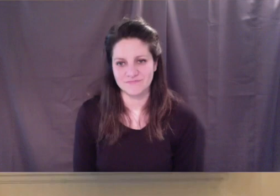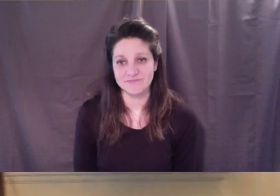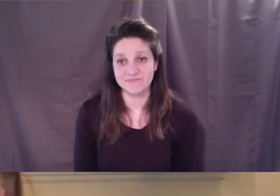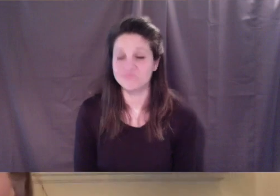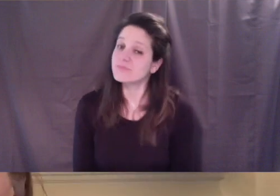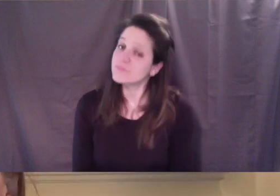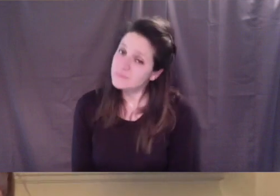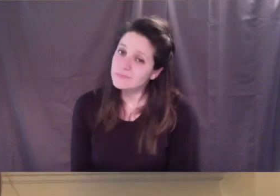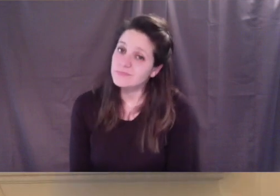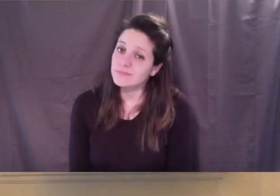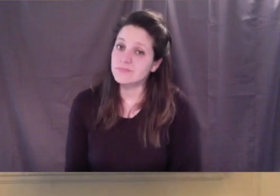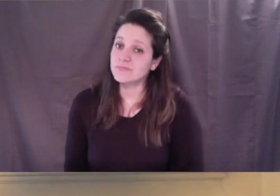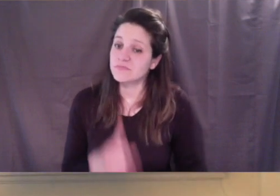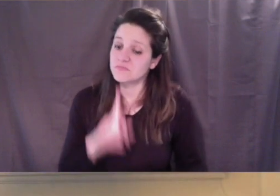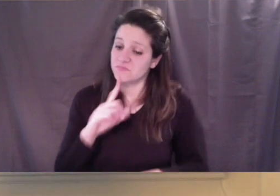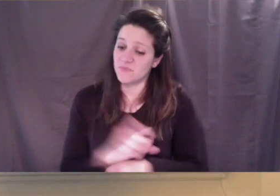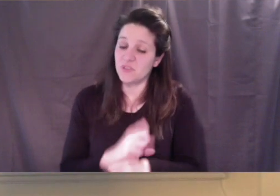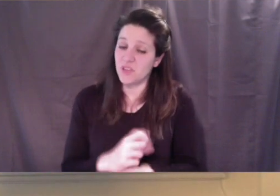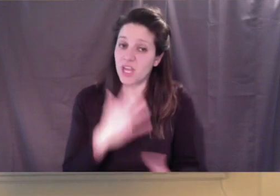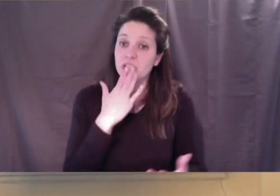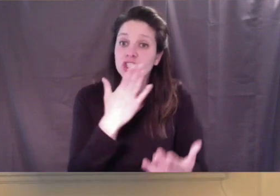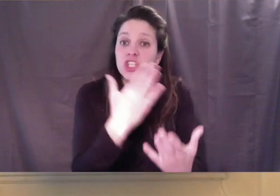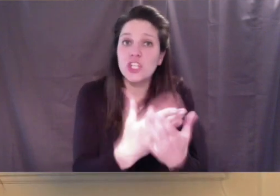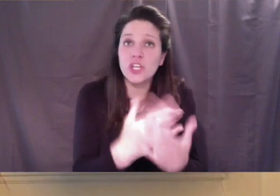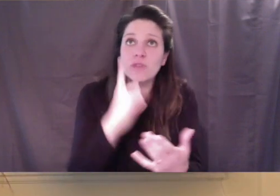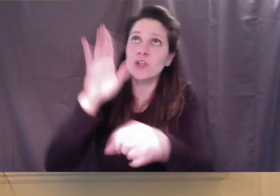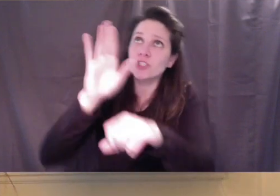It is good and it is necessary that